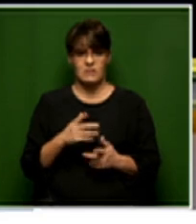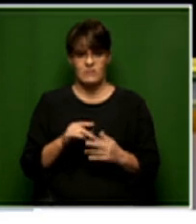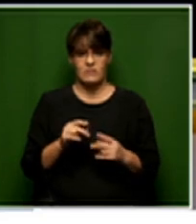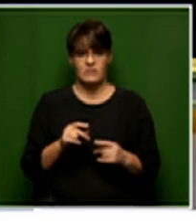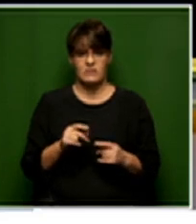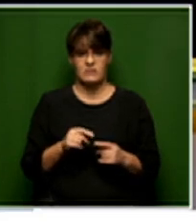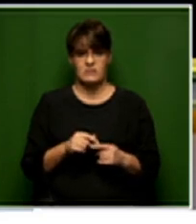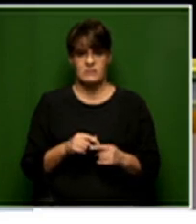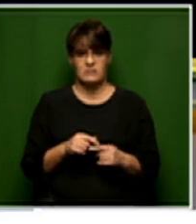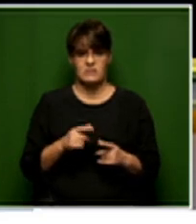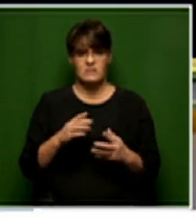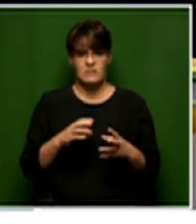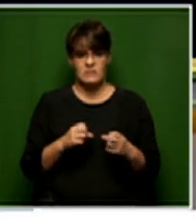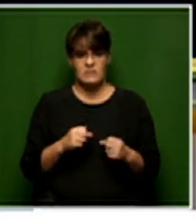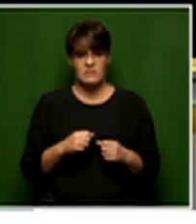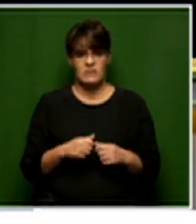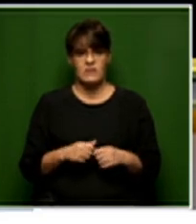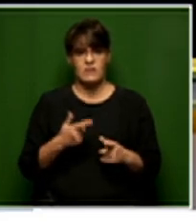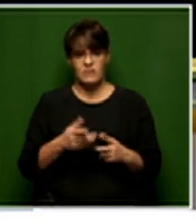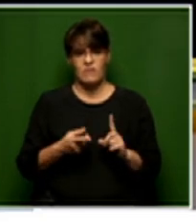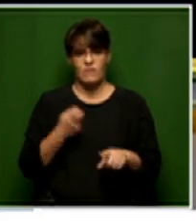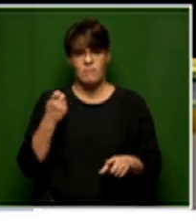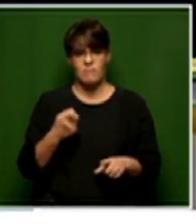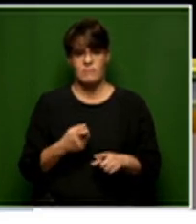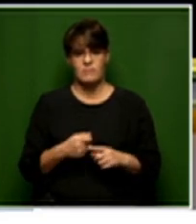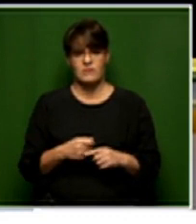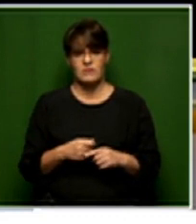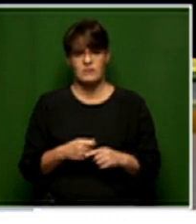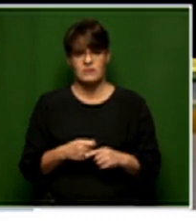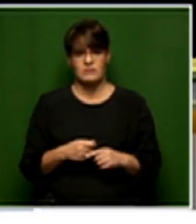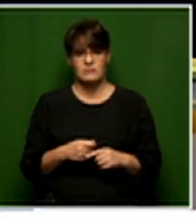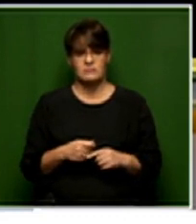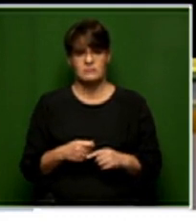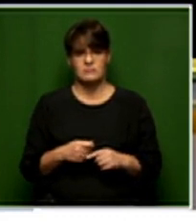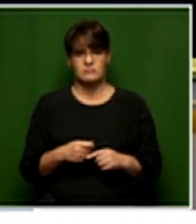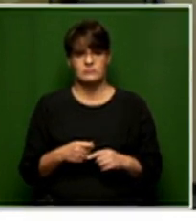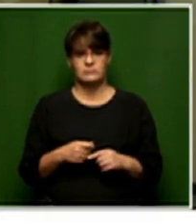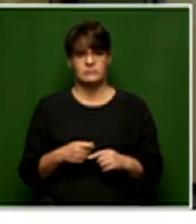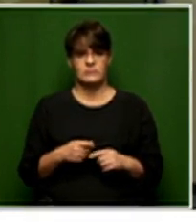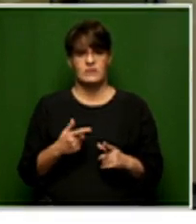by as well there to give us the latest from Durban there. Ayanda, how are you doing?